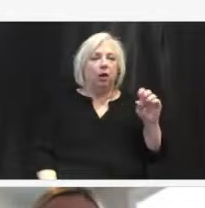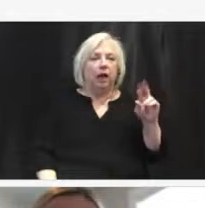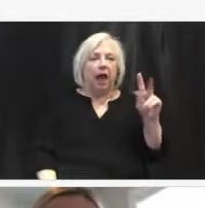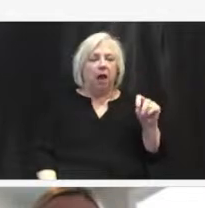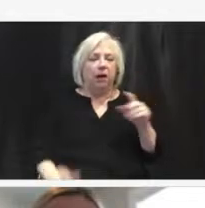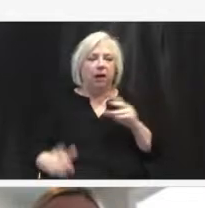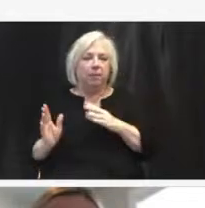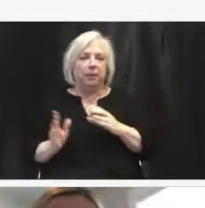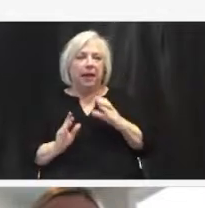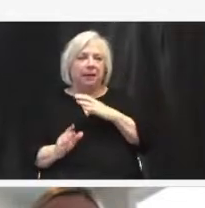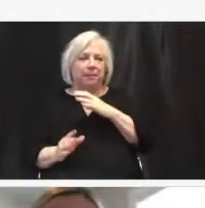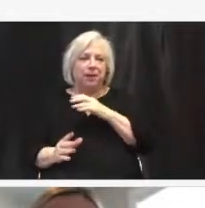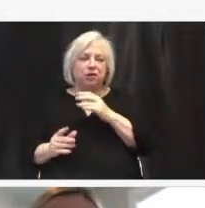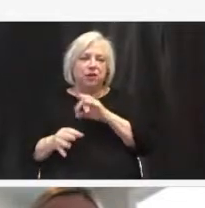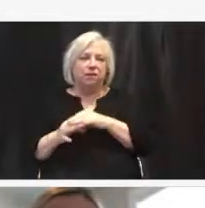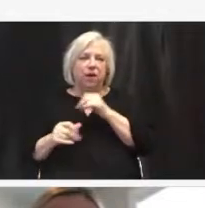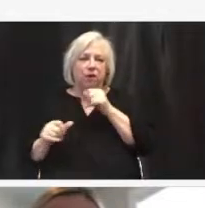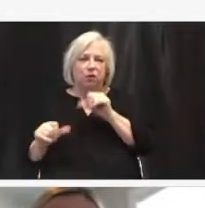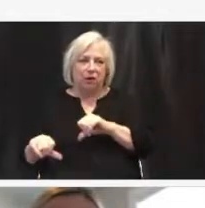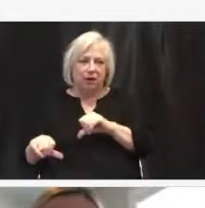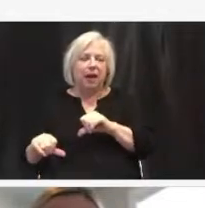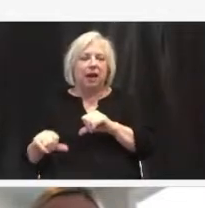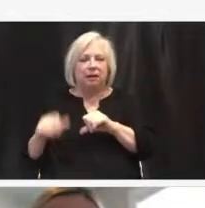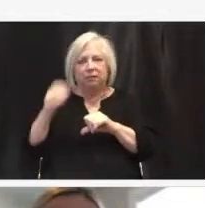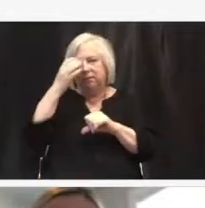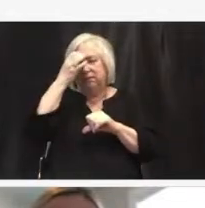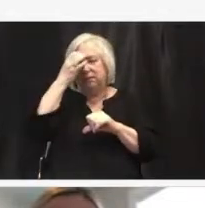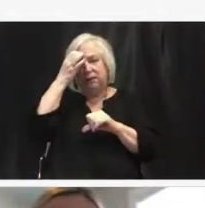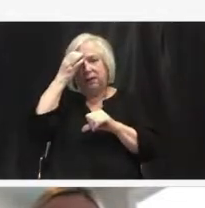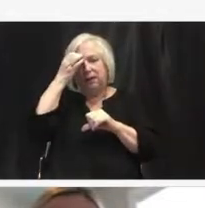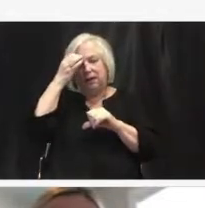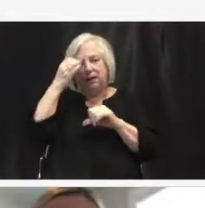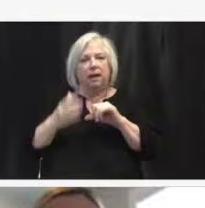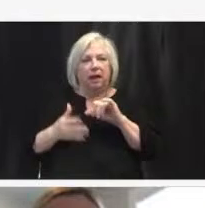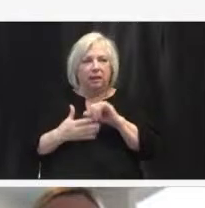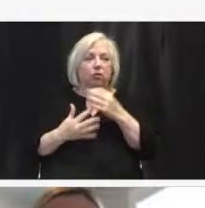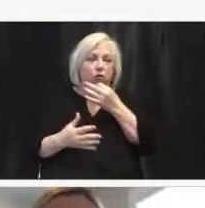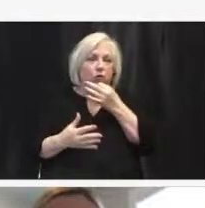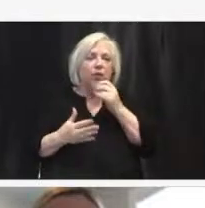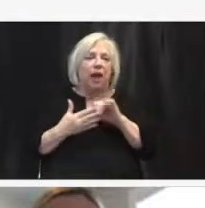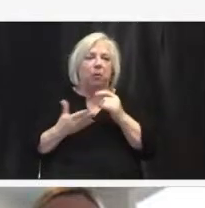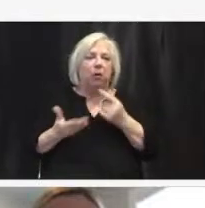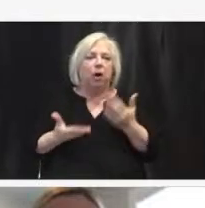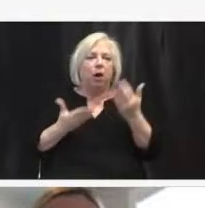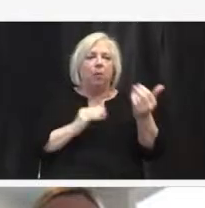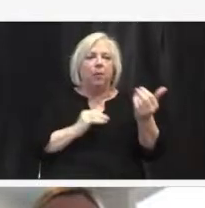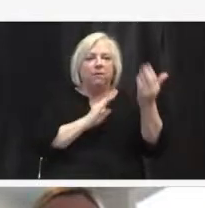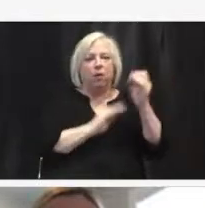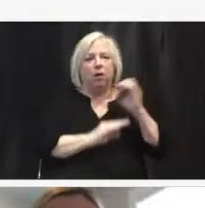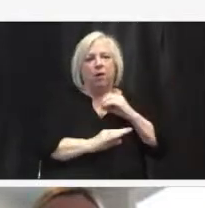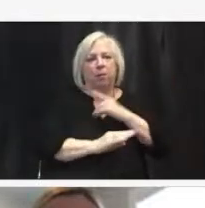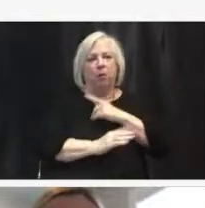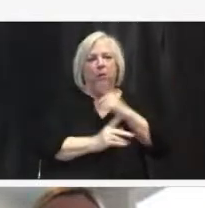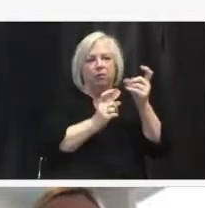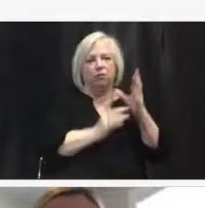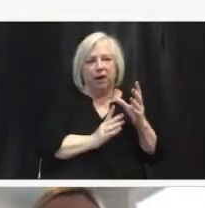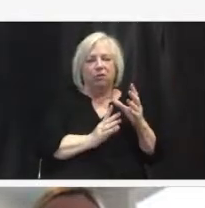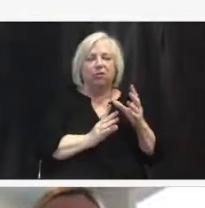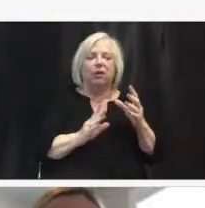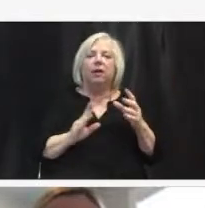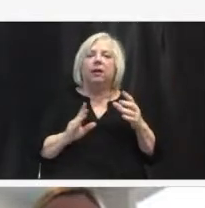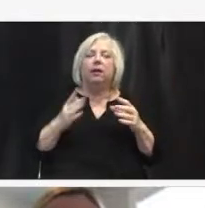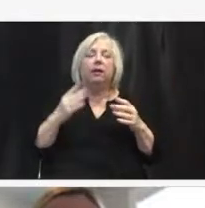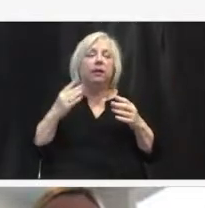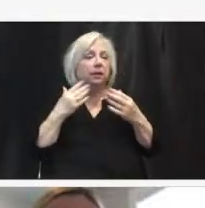Planning Commission voted to deny that, and that will be going before the board soon. That's all I have. Thank you for the